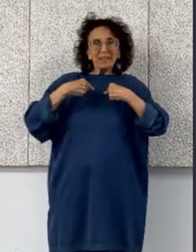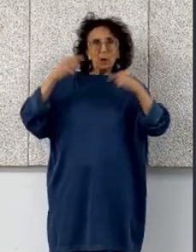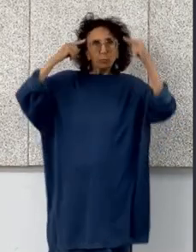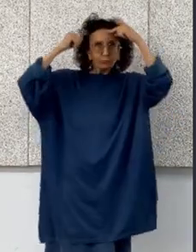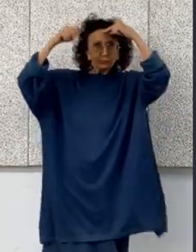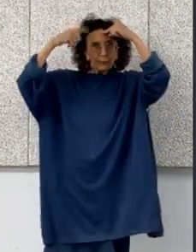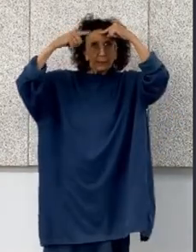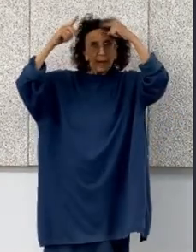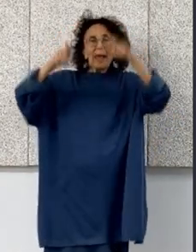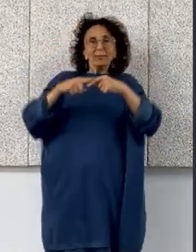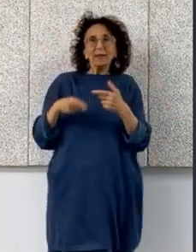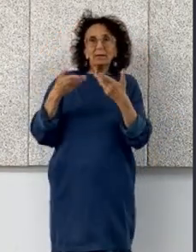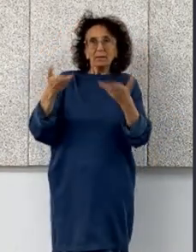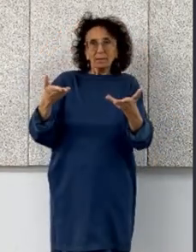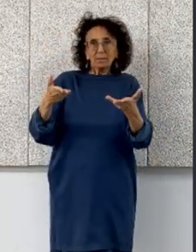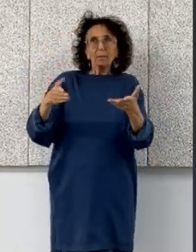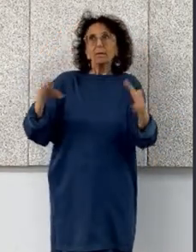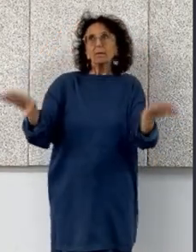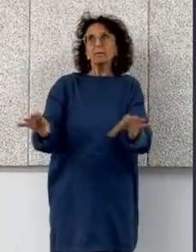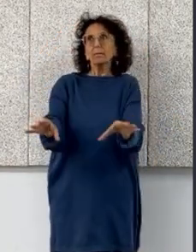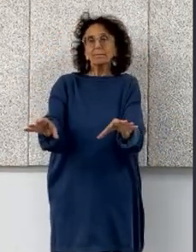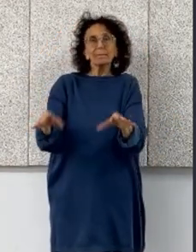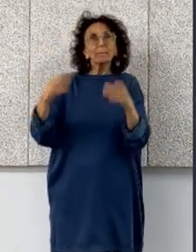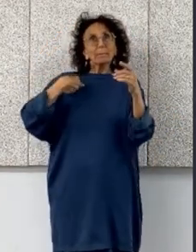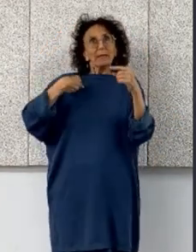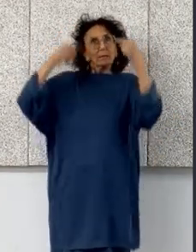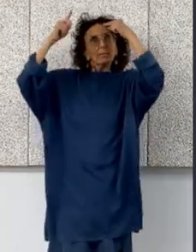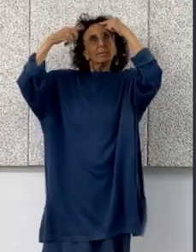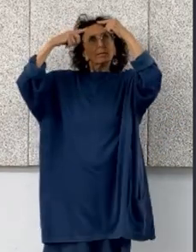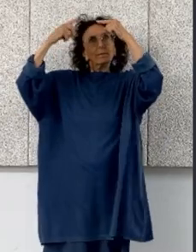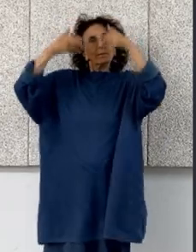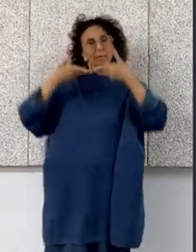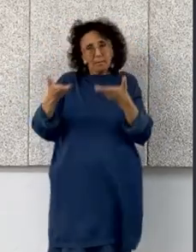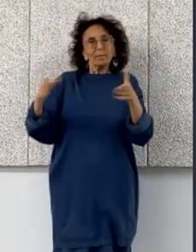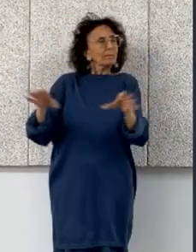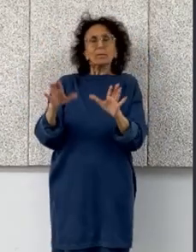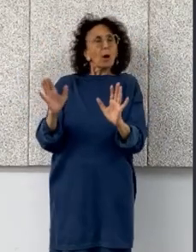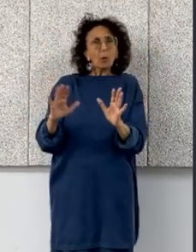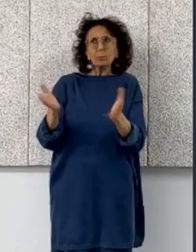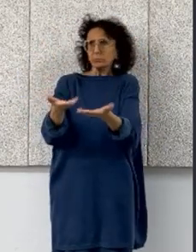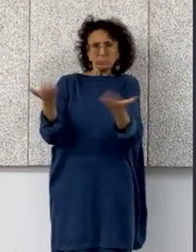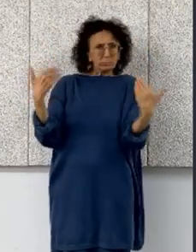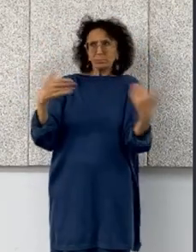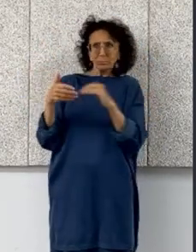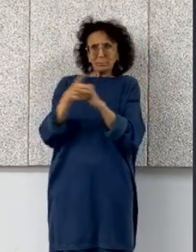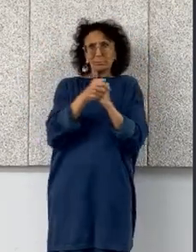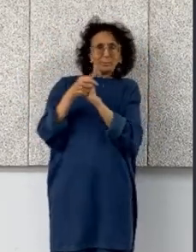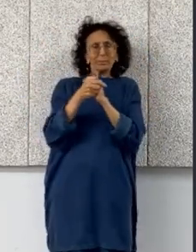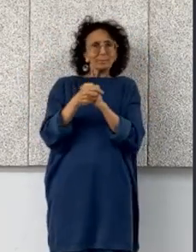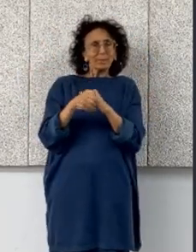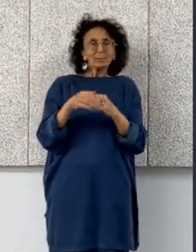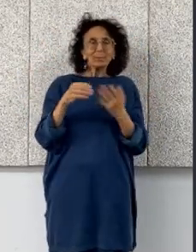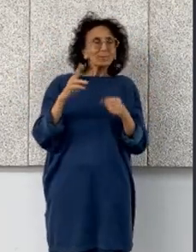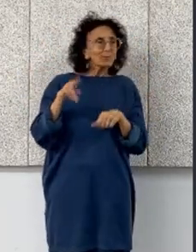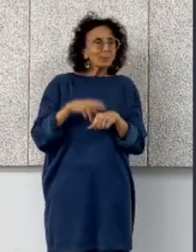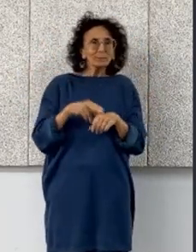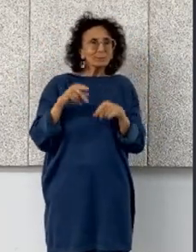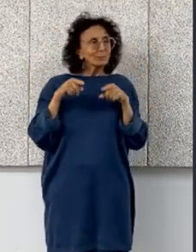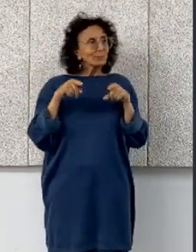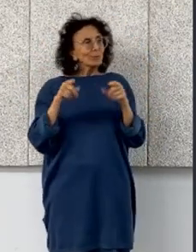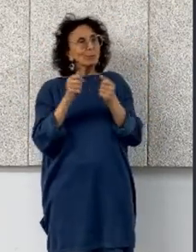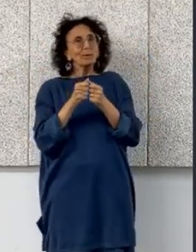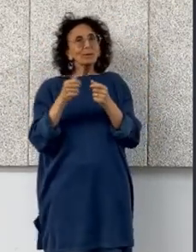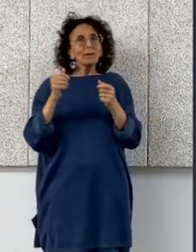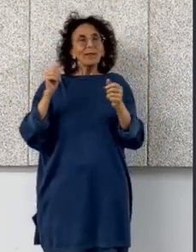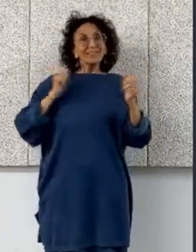brain, you know, like, yep. And again, I mean, I think there's, you know, for obvious reasons, so many parallels with directing.